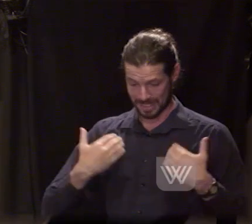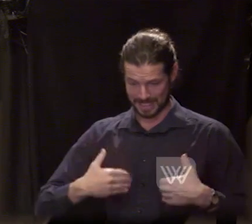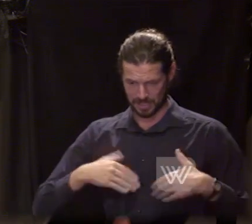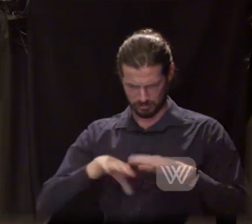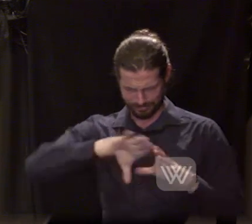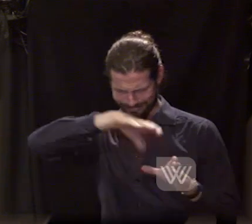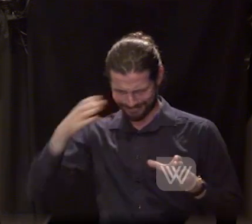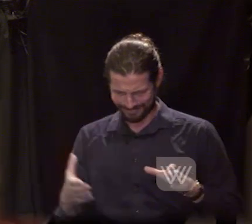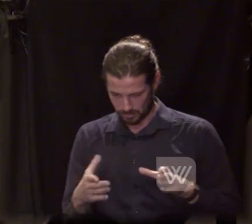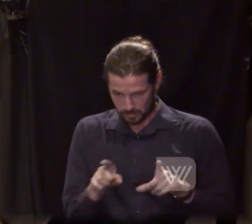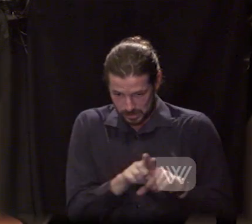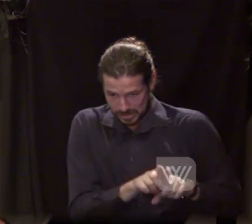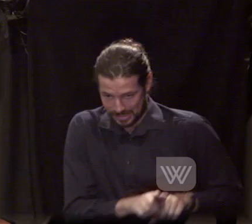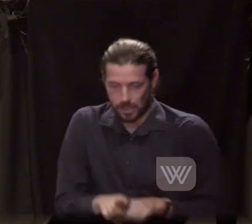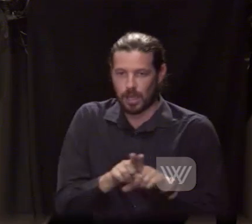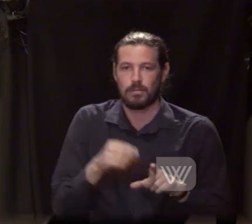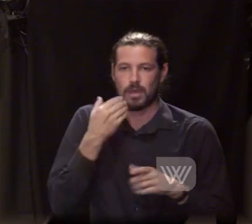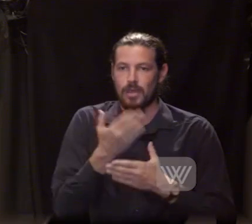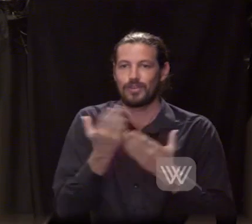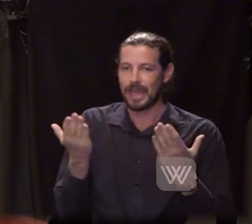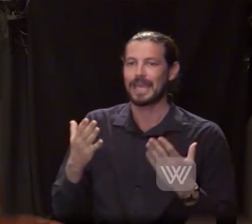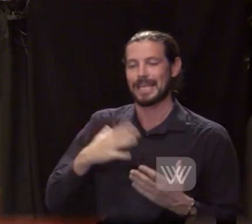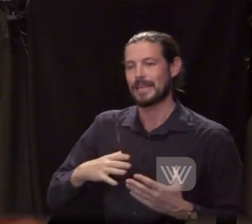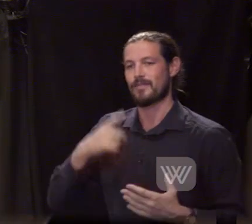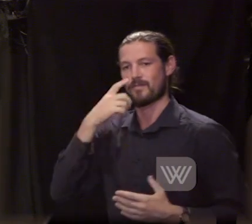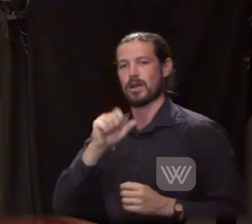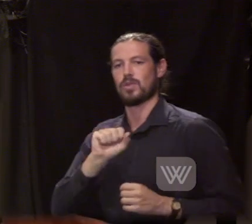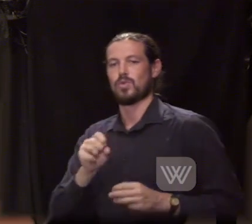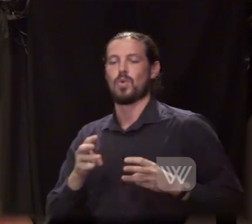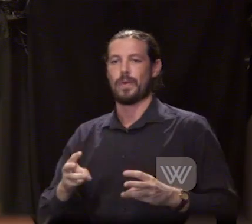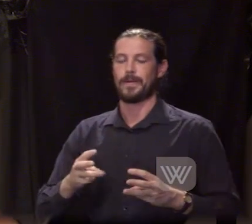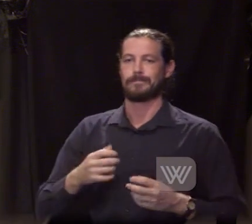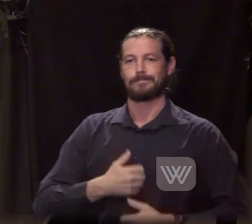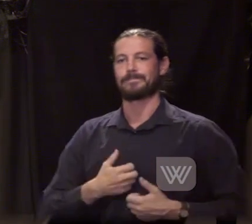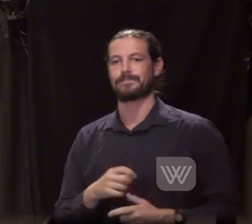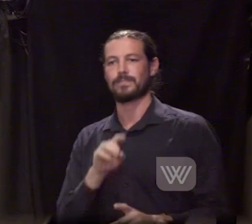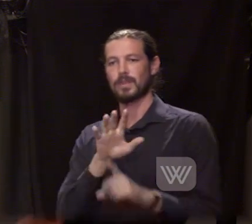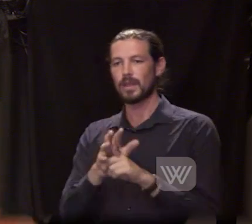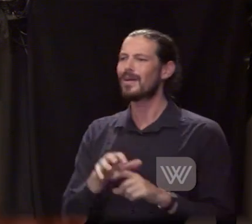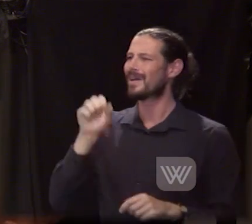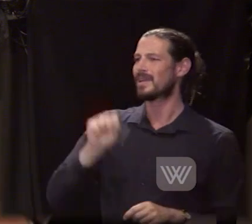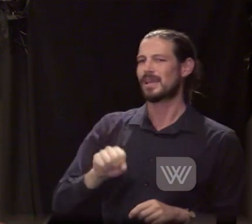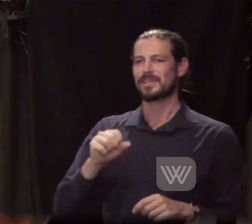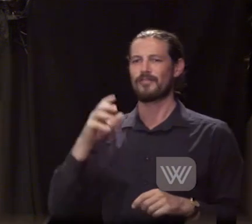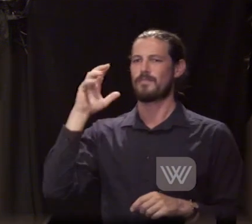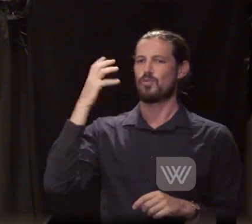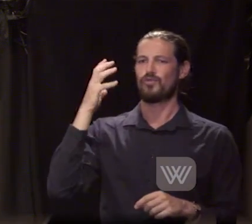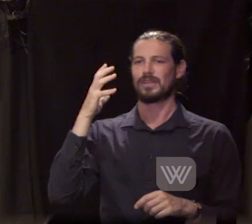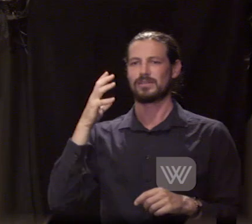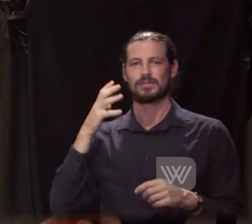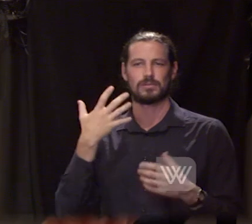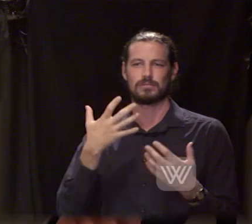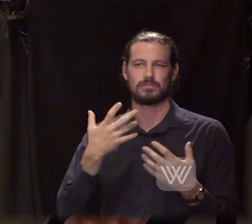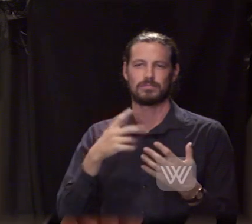time, and you have to be able to find your own entertainment within that. You do have movies and videos that you can watch because it's stored on like a giant